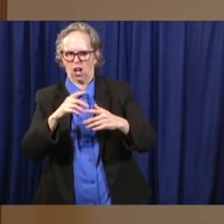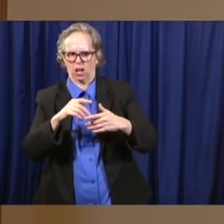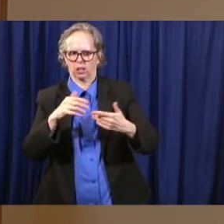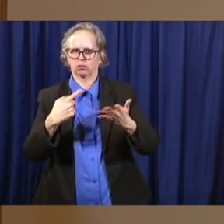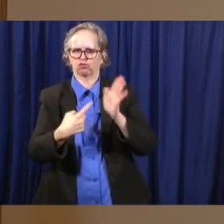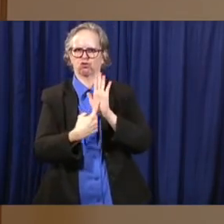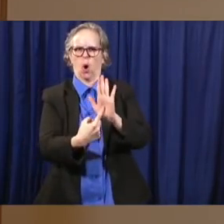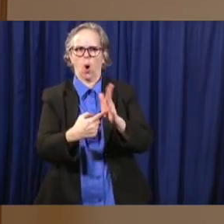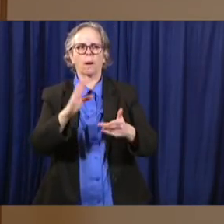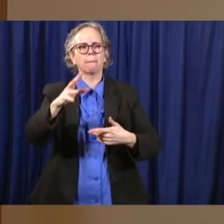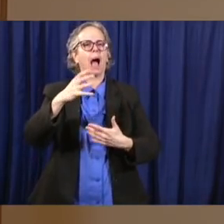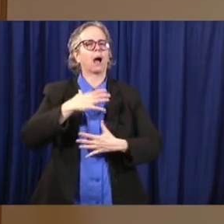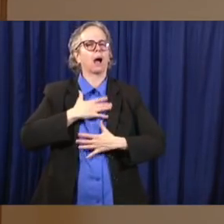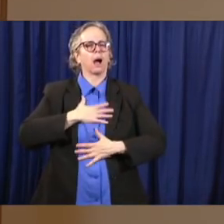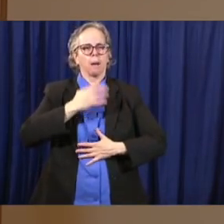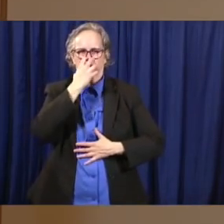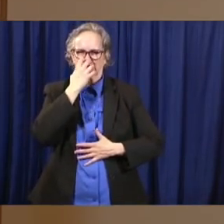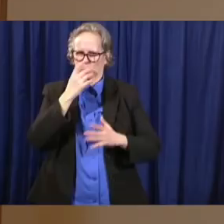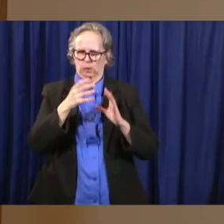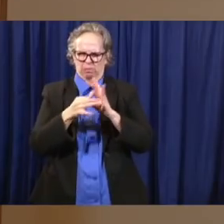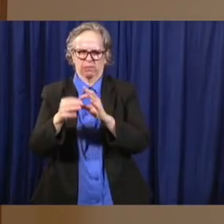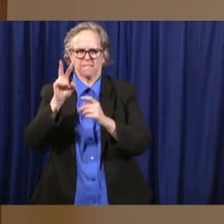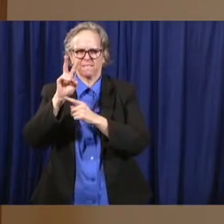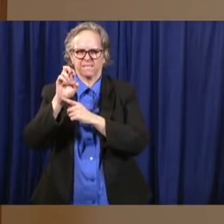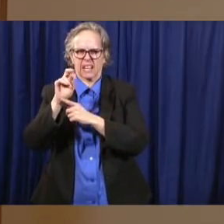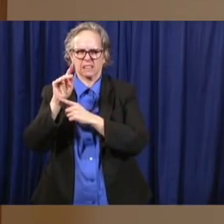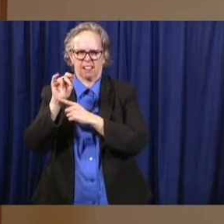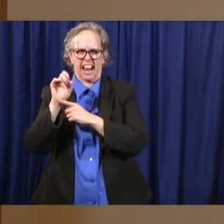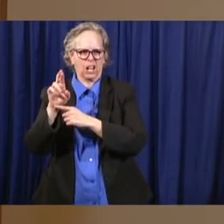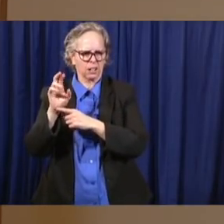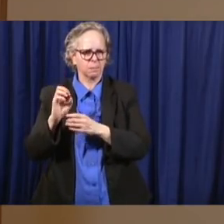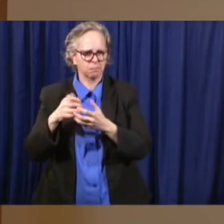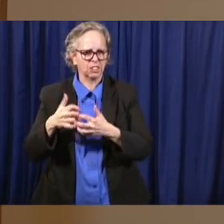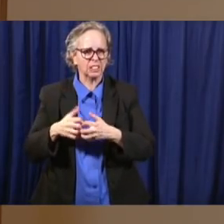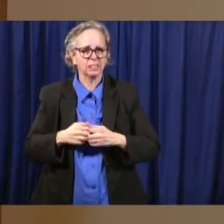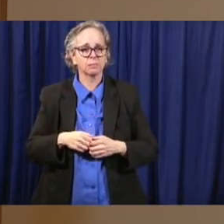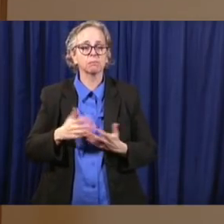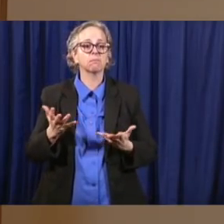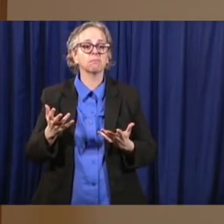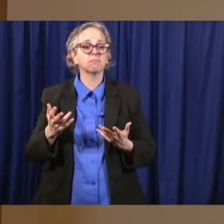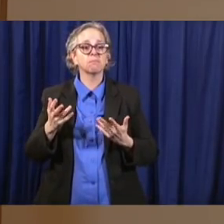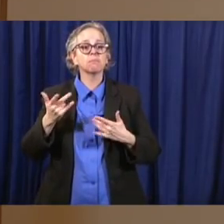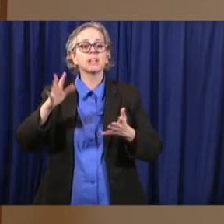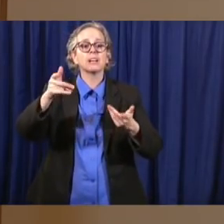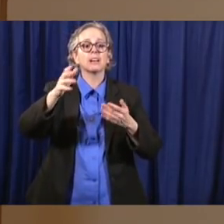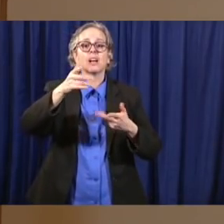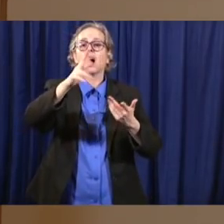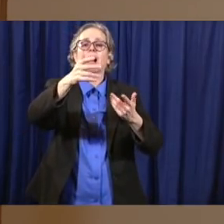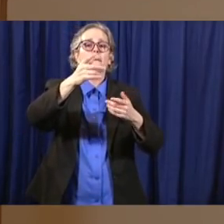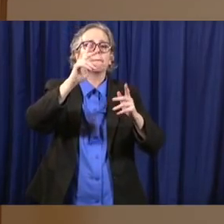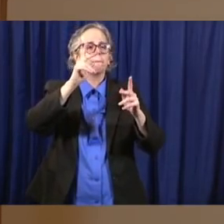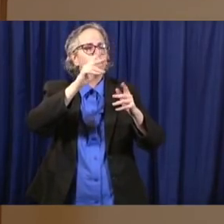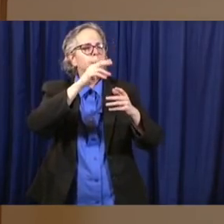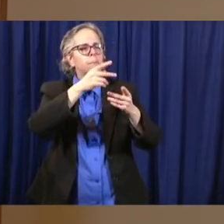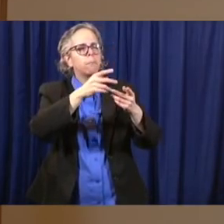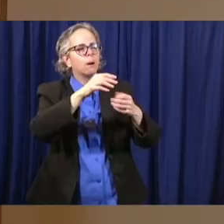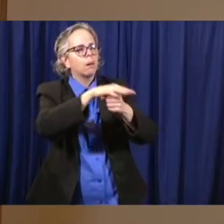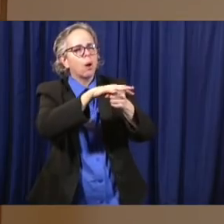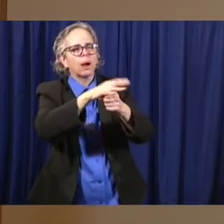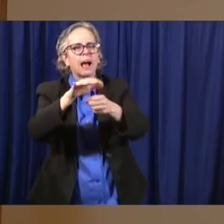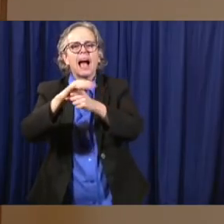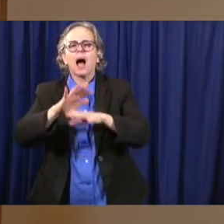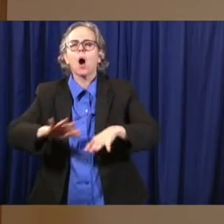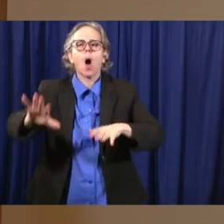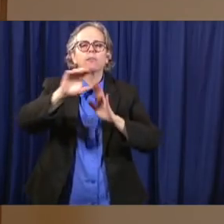We actually did an ask for all the ambulatory surgical facilities from all sorts of spots around our state where